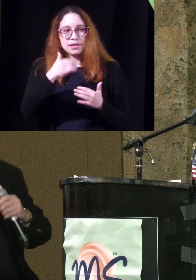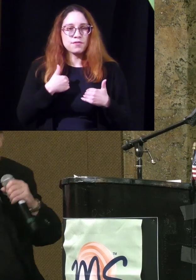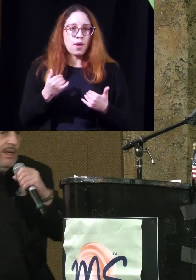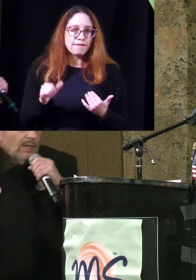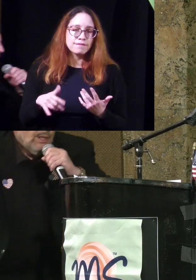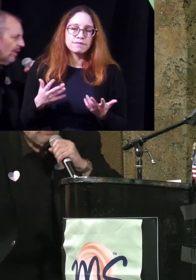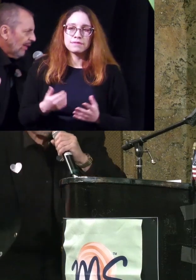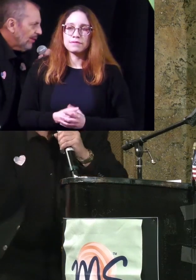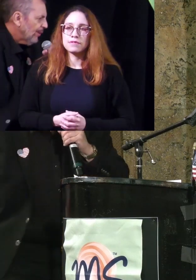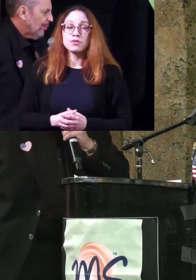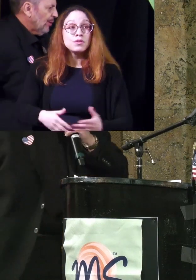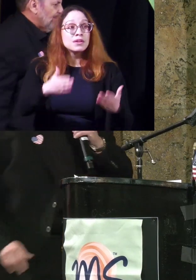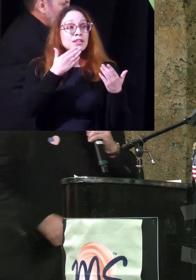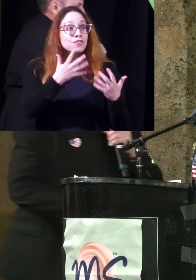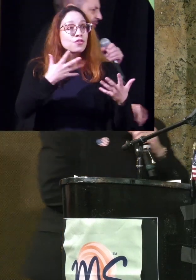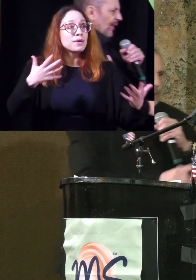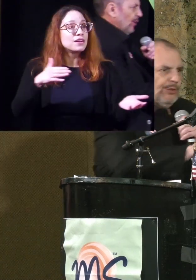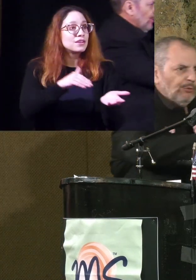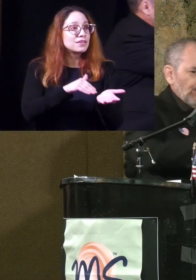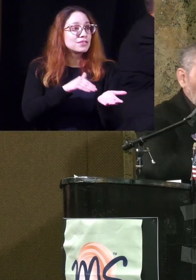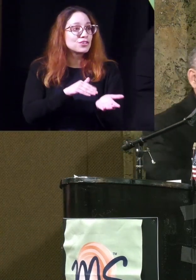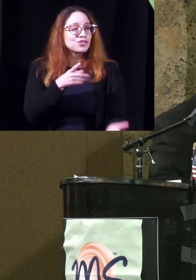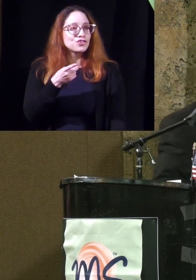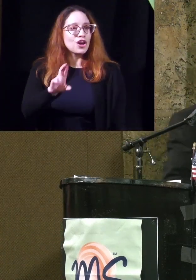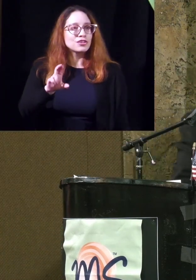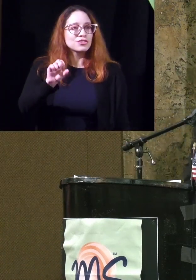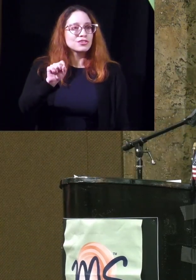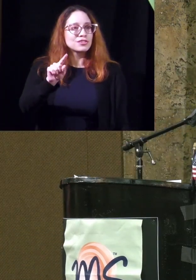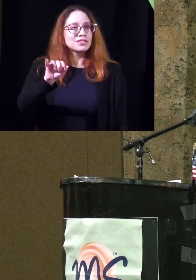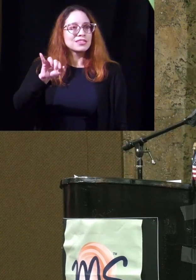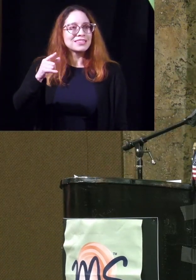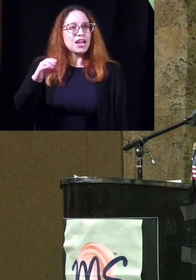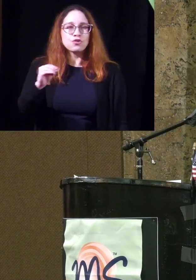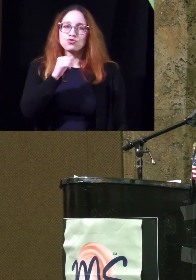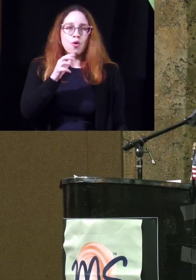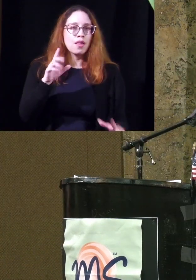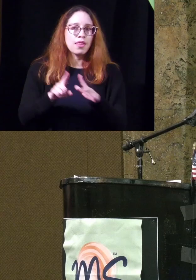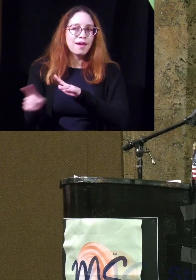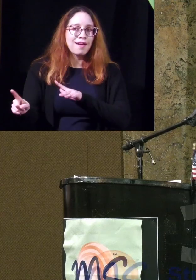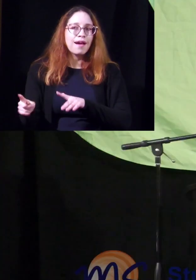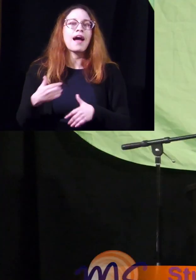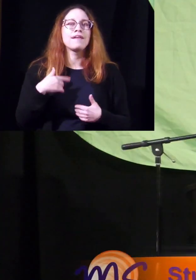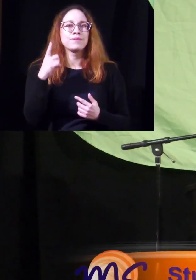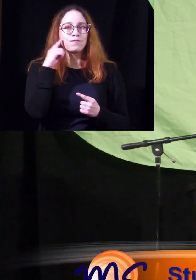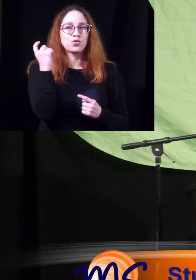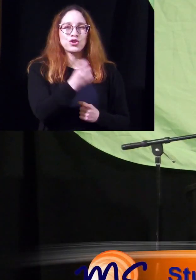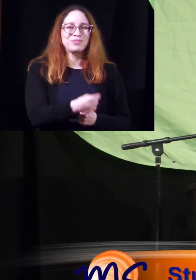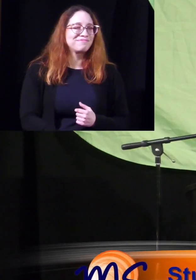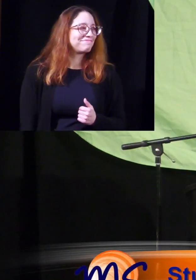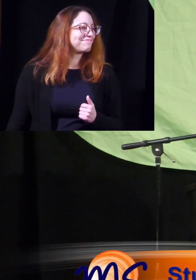well. Thank you very much, Dr. Steingo. Don't run away. I got something for you.